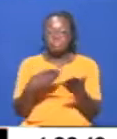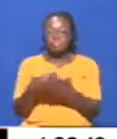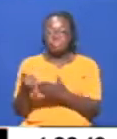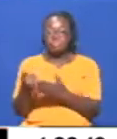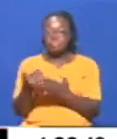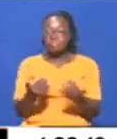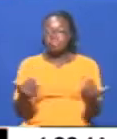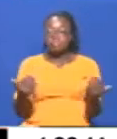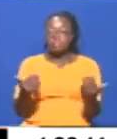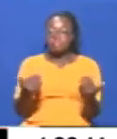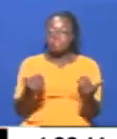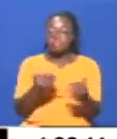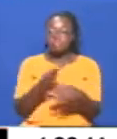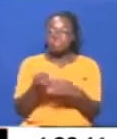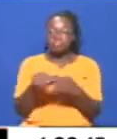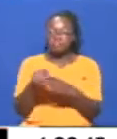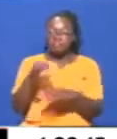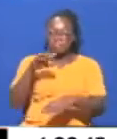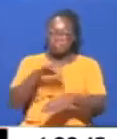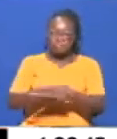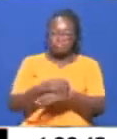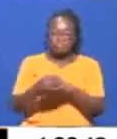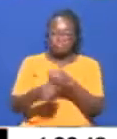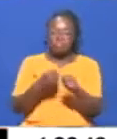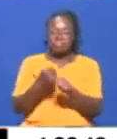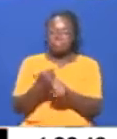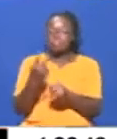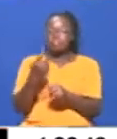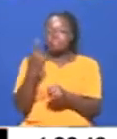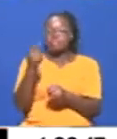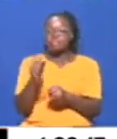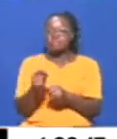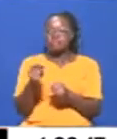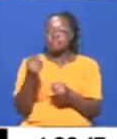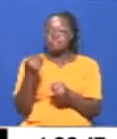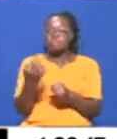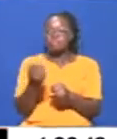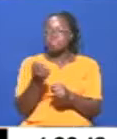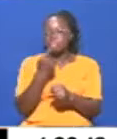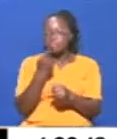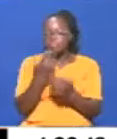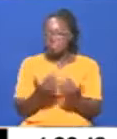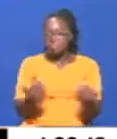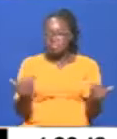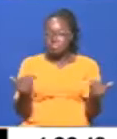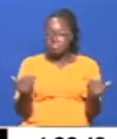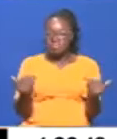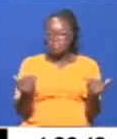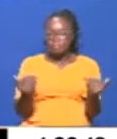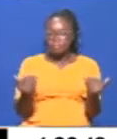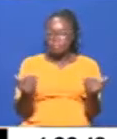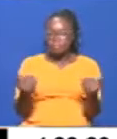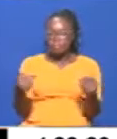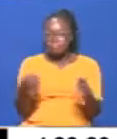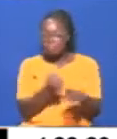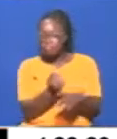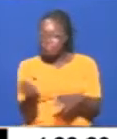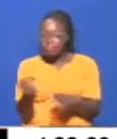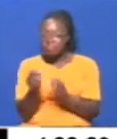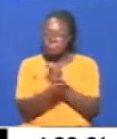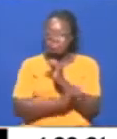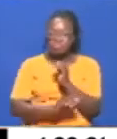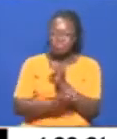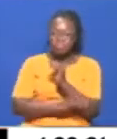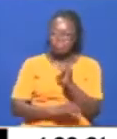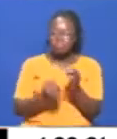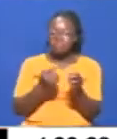goods seized in the last 2 years, 1.3% was pharmaceutical products which had already been smuggled into the country. A